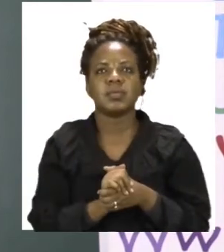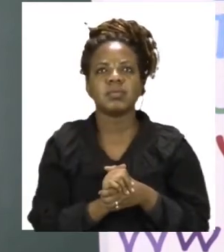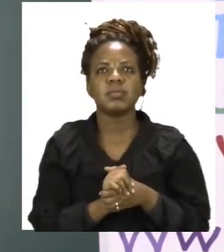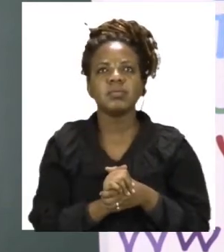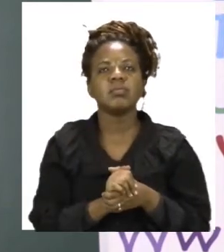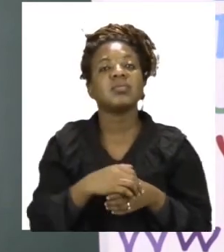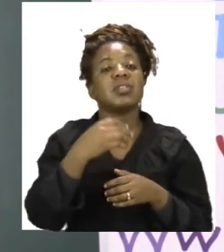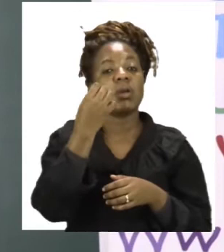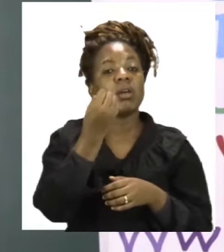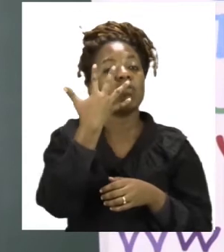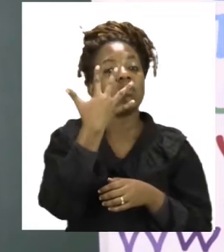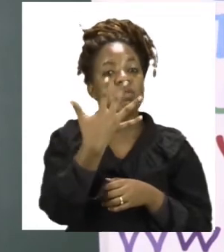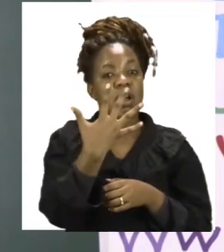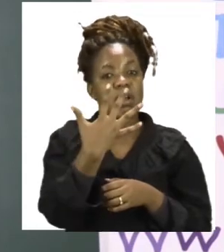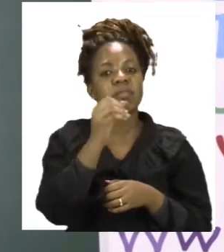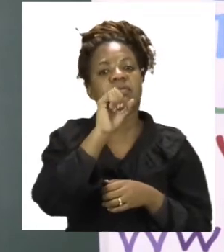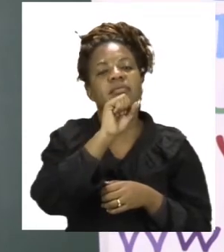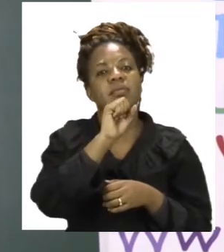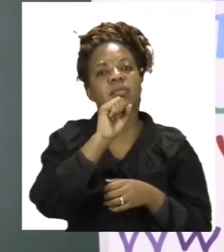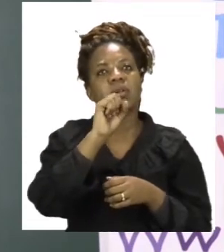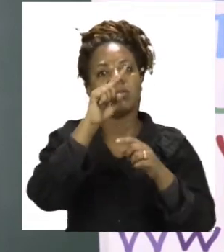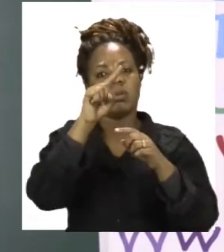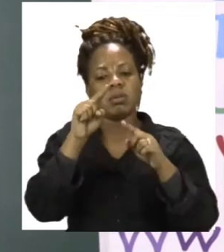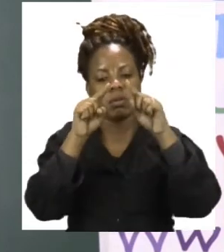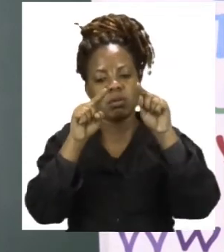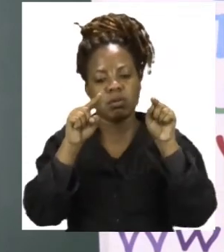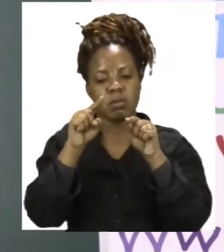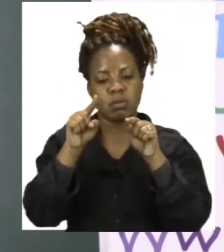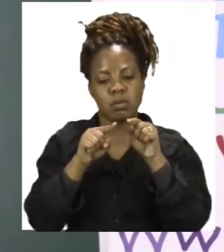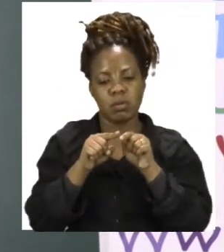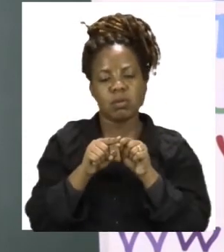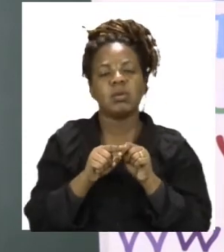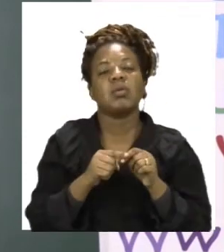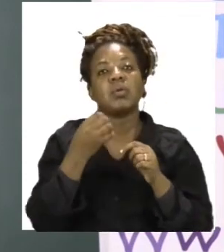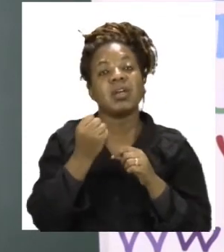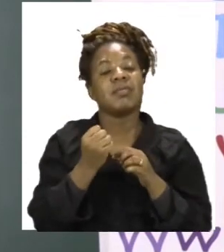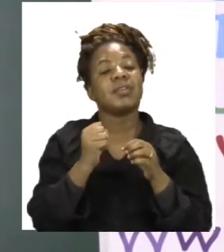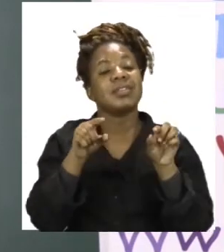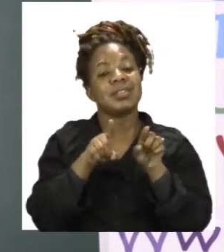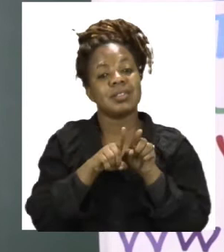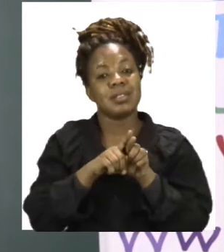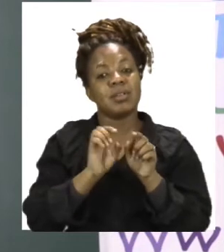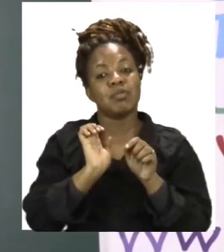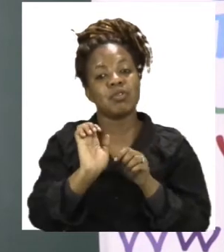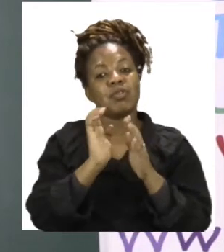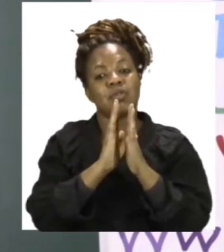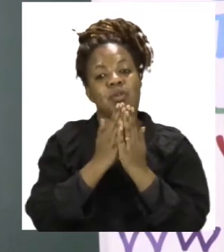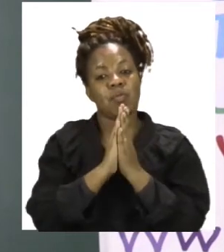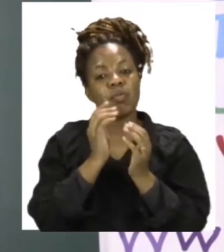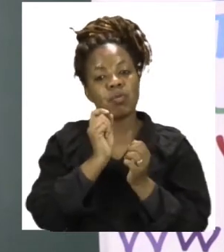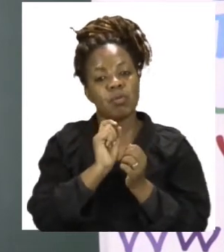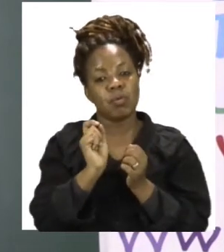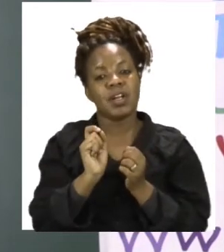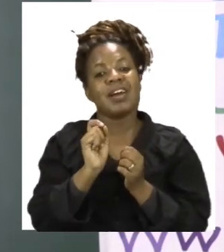are 5 sides. So in your booklet, you are going to write 5 for the sides. The next thing